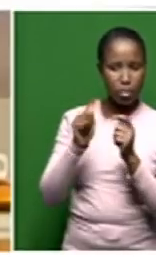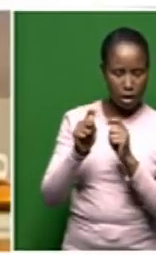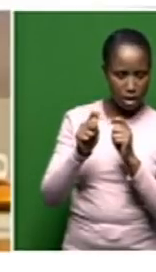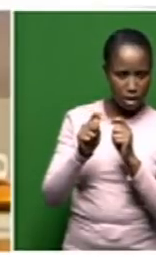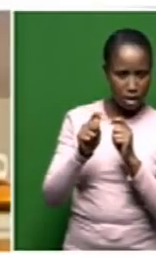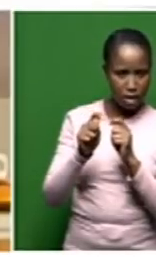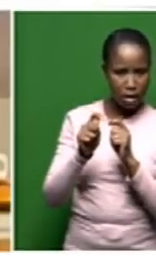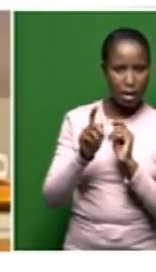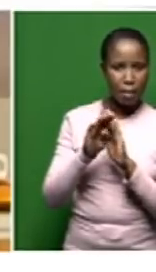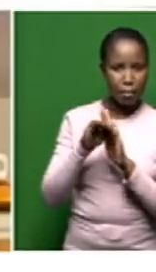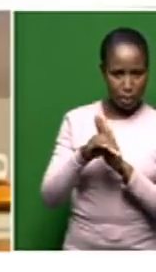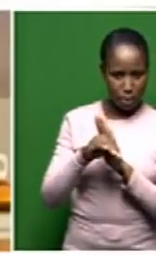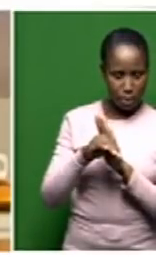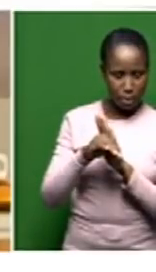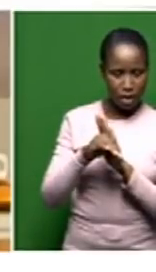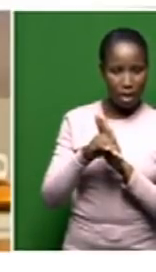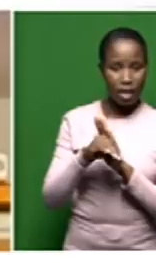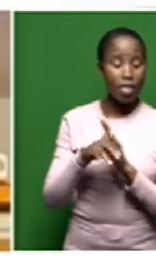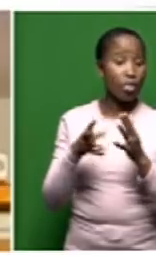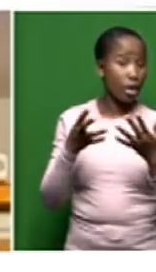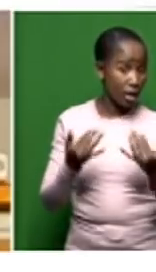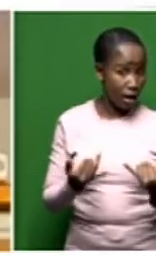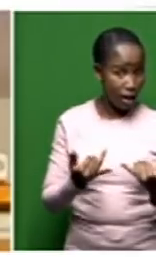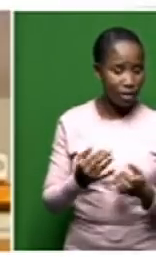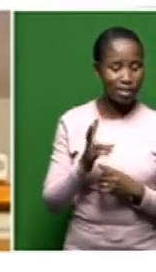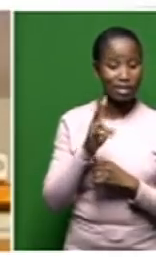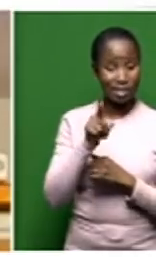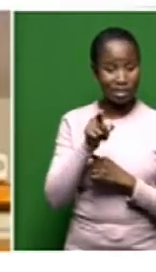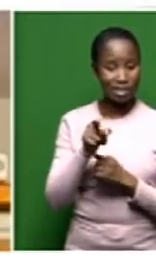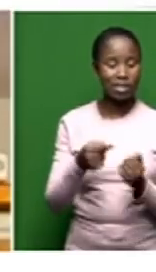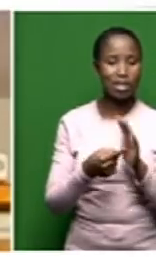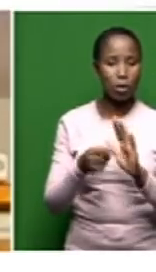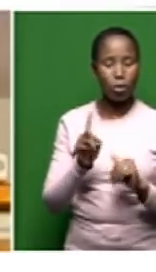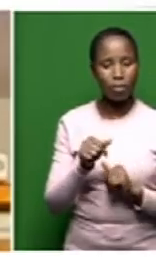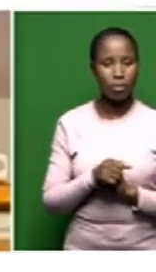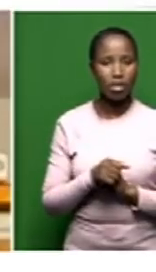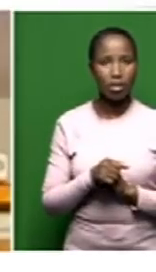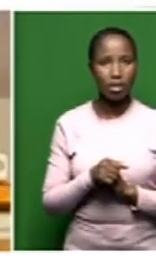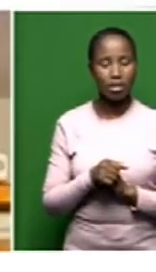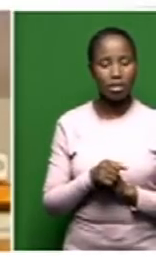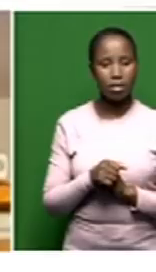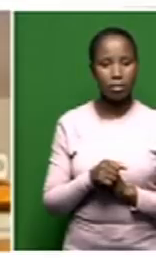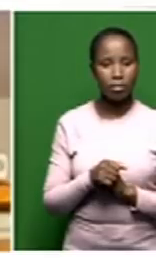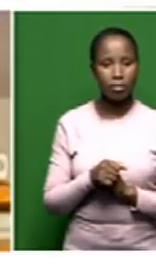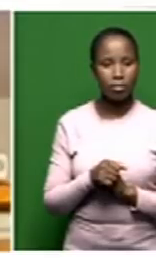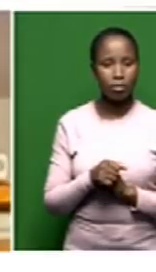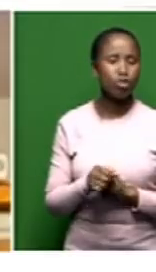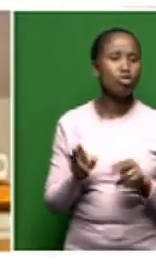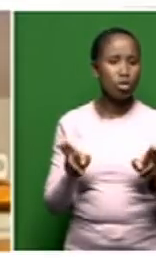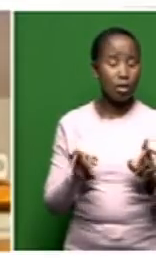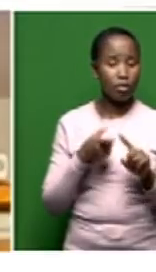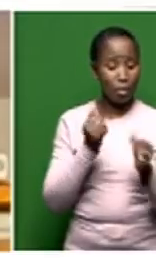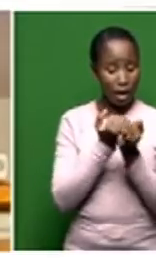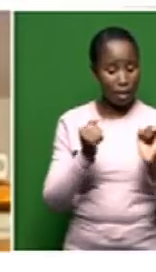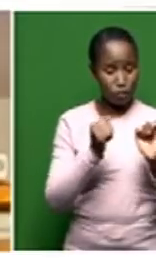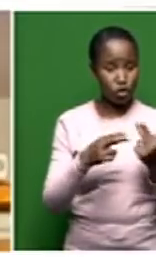under 50%. So this is the kind of trajectory. It's not unknown among liberation movements.